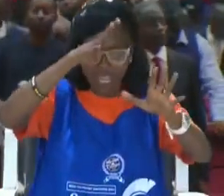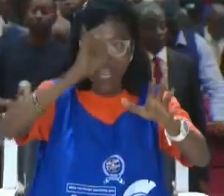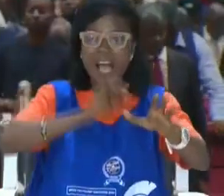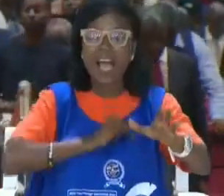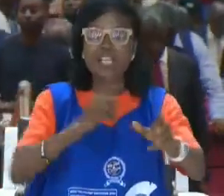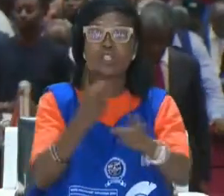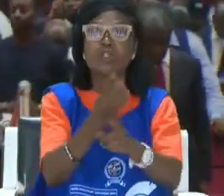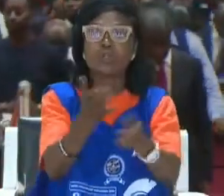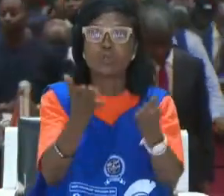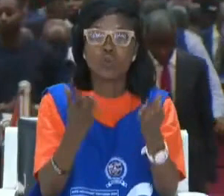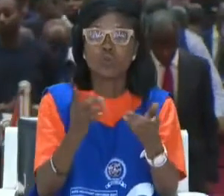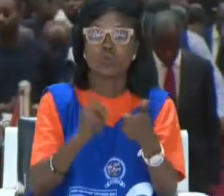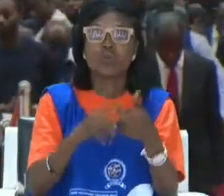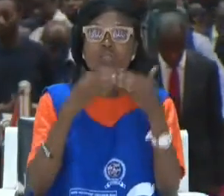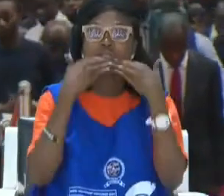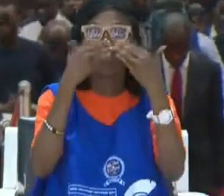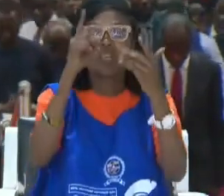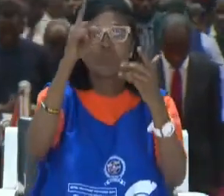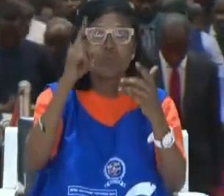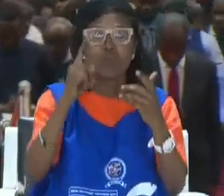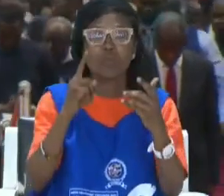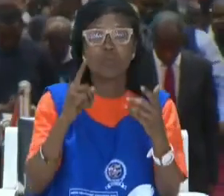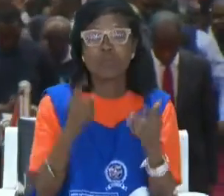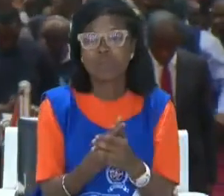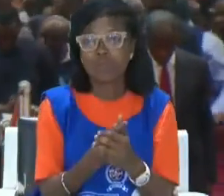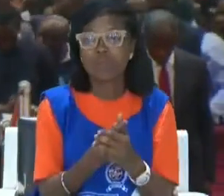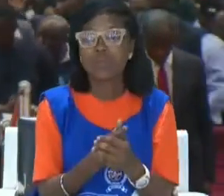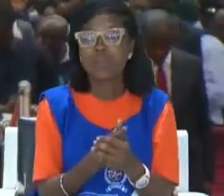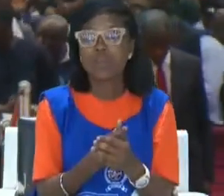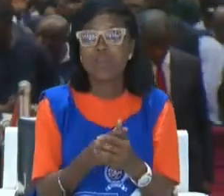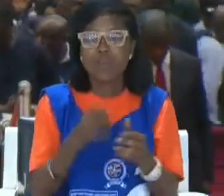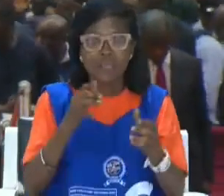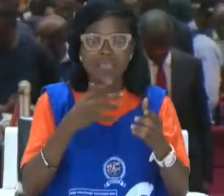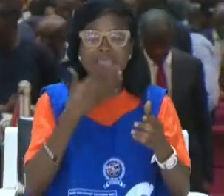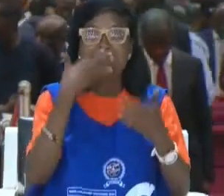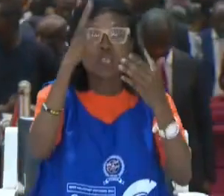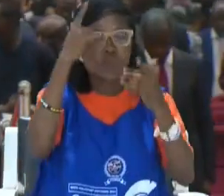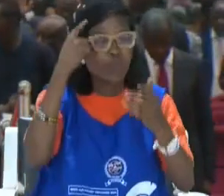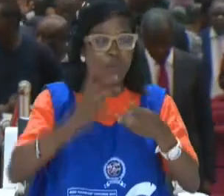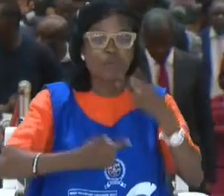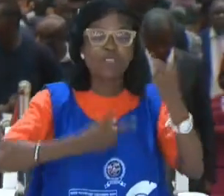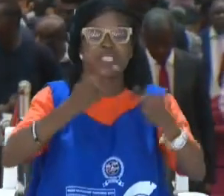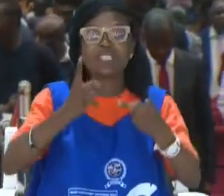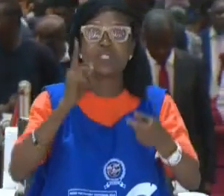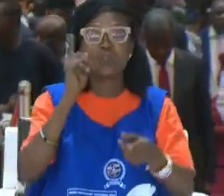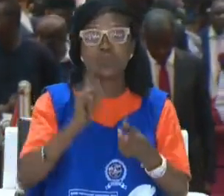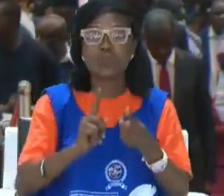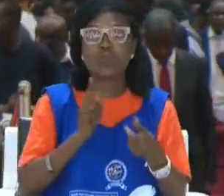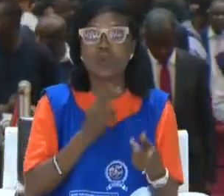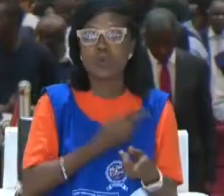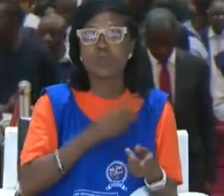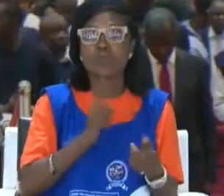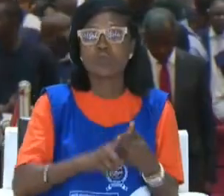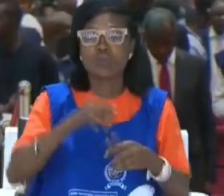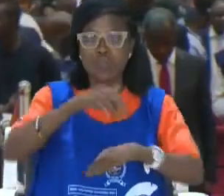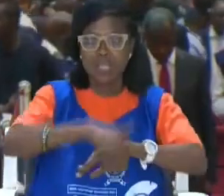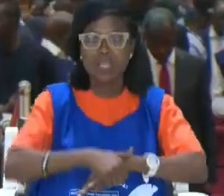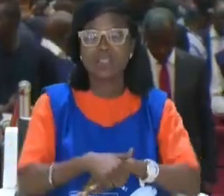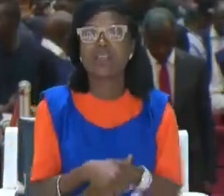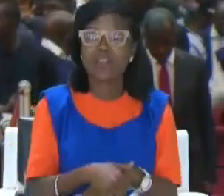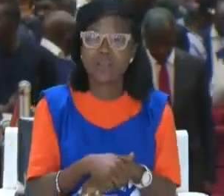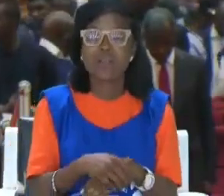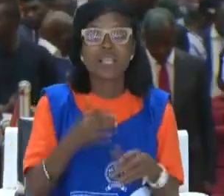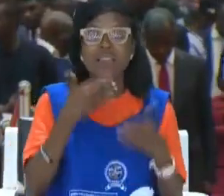thank you on behalf of your children. Thank you for visiting us tonight. and thank you for everything you have already